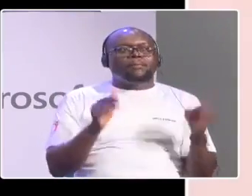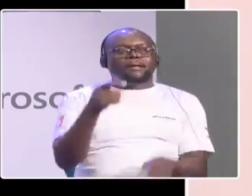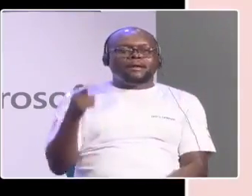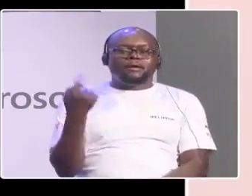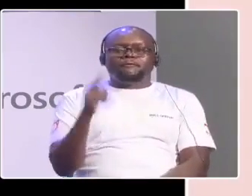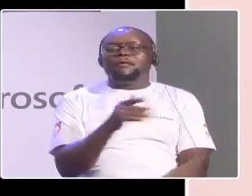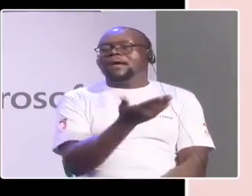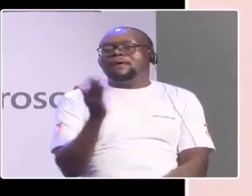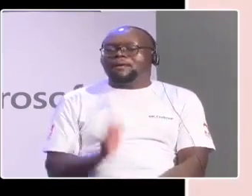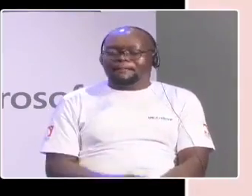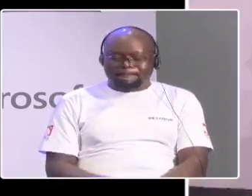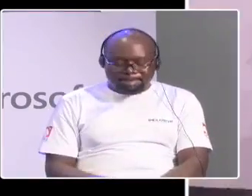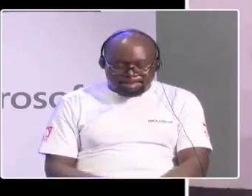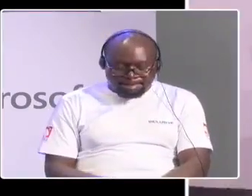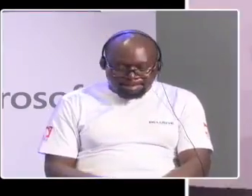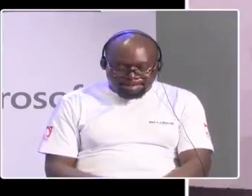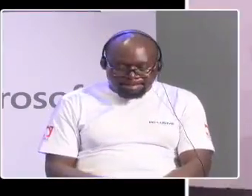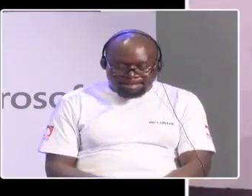it.